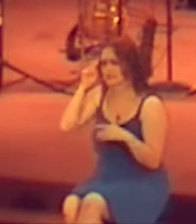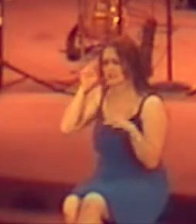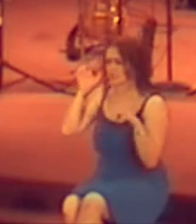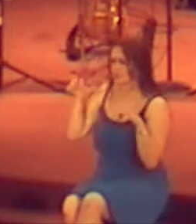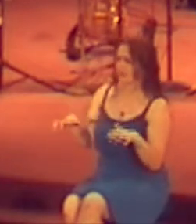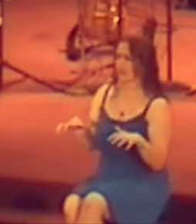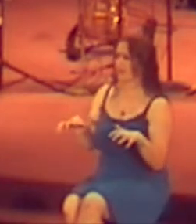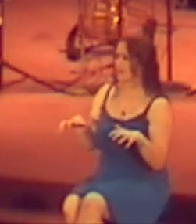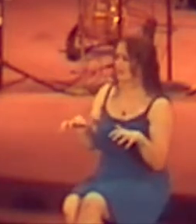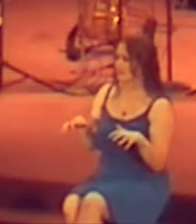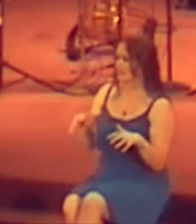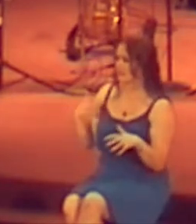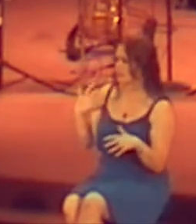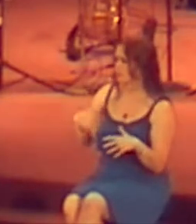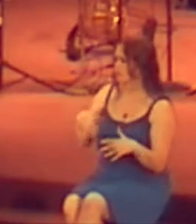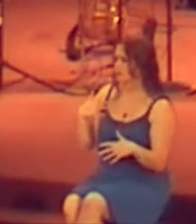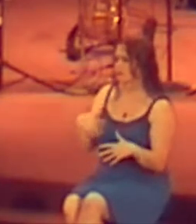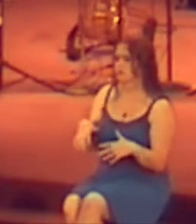awe.